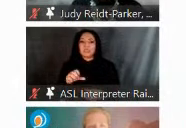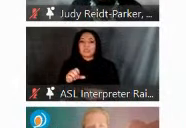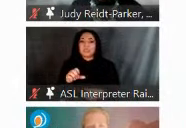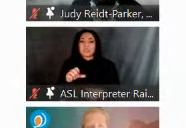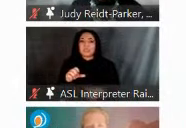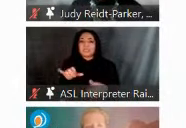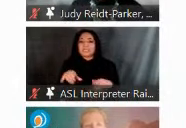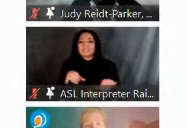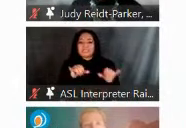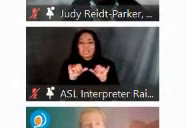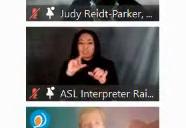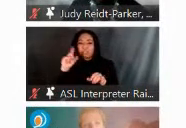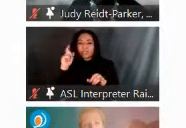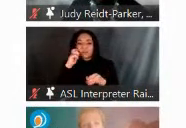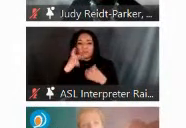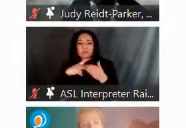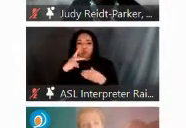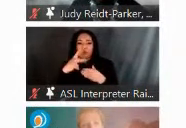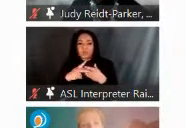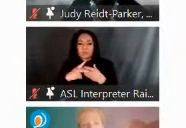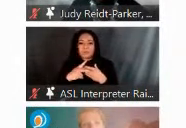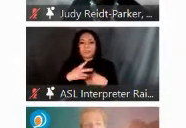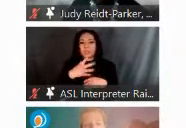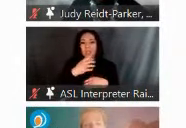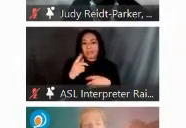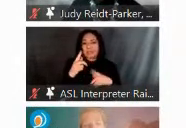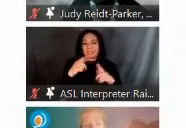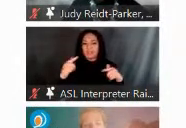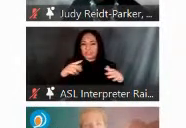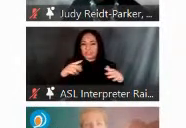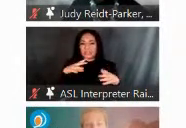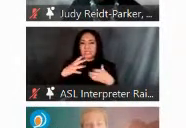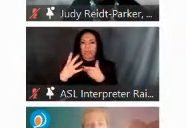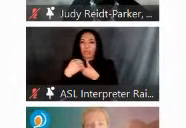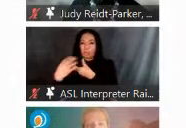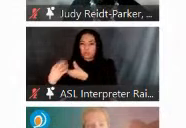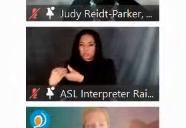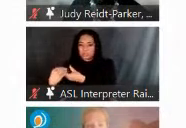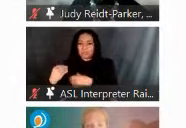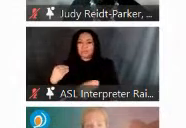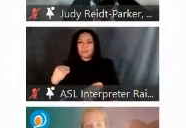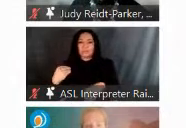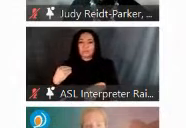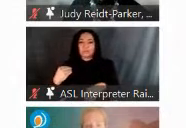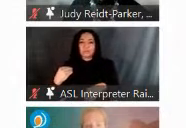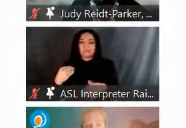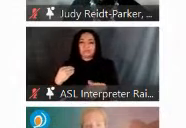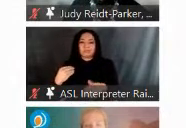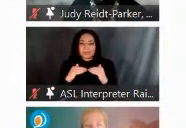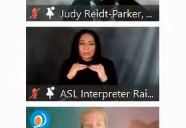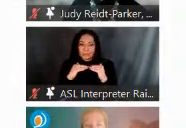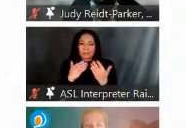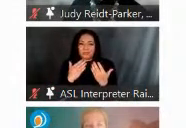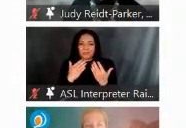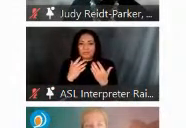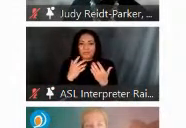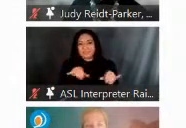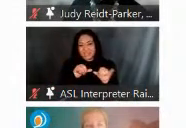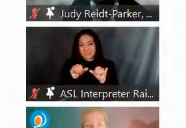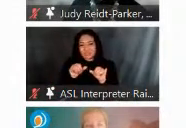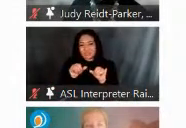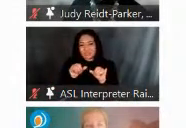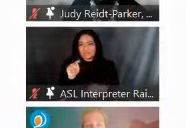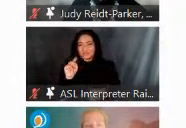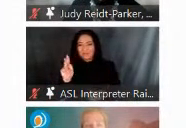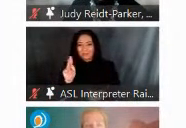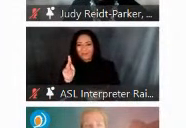and inclusion standards within Title V TK, the standards for TK and for Head Start.